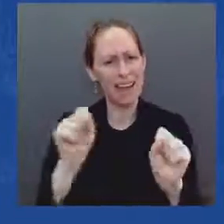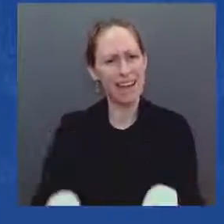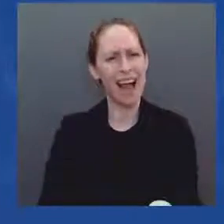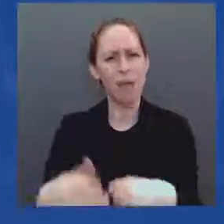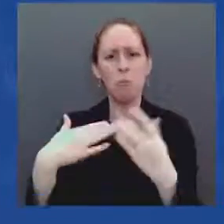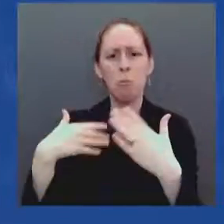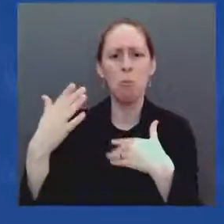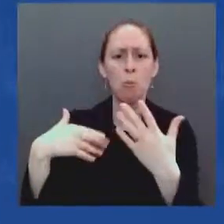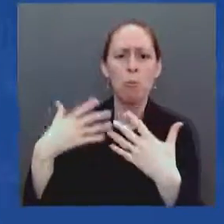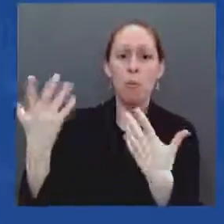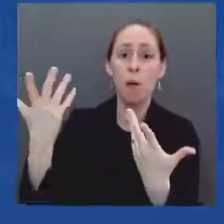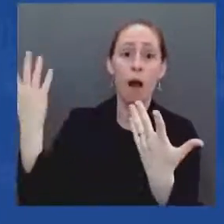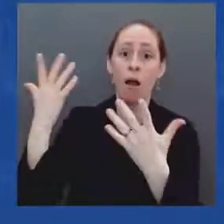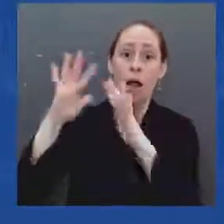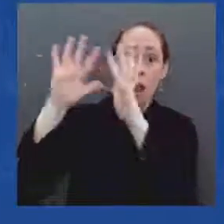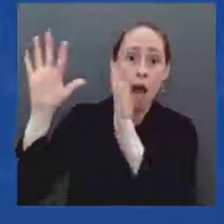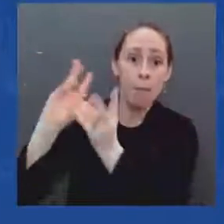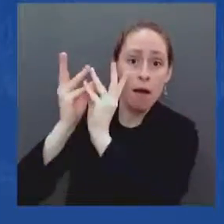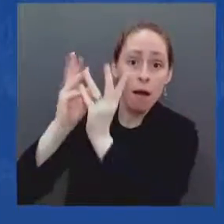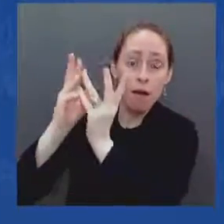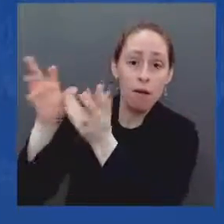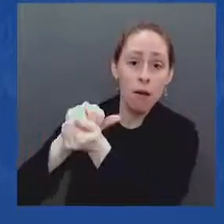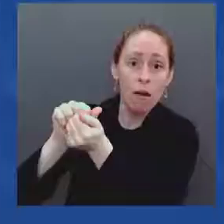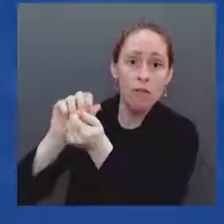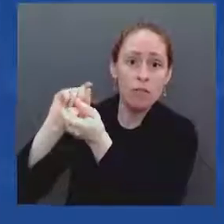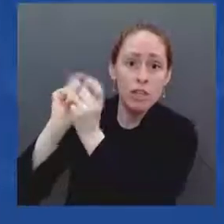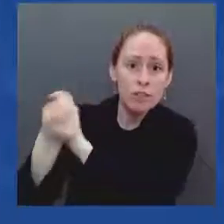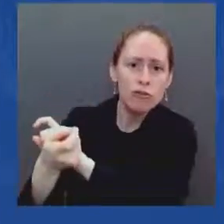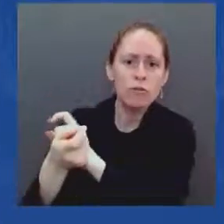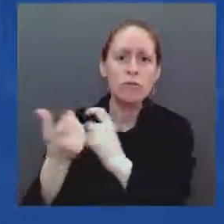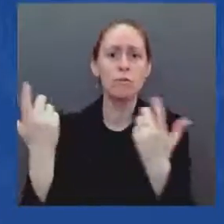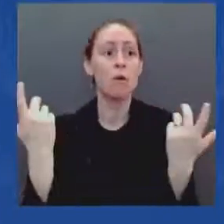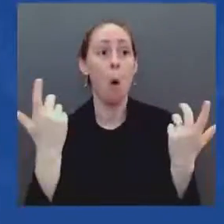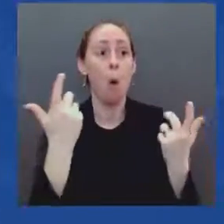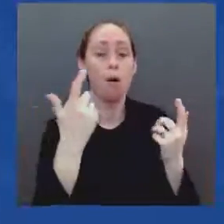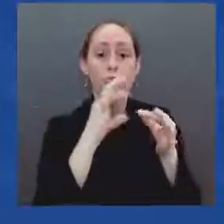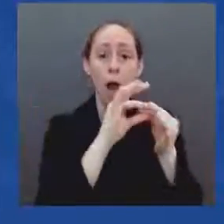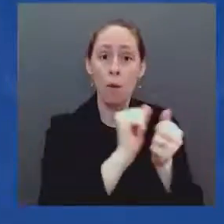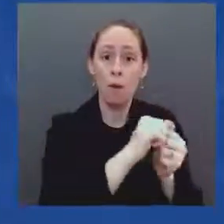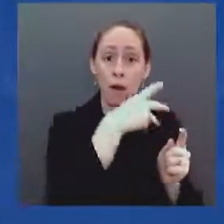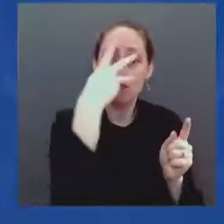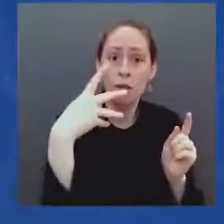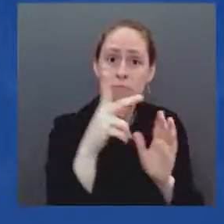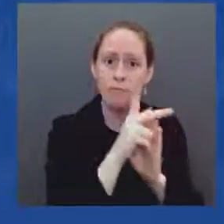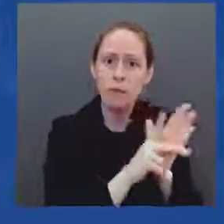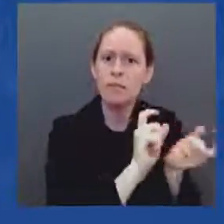issues of immigration, a whole range of issues, Gov.